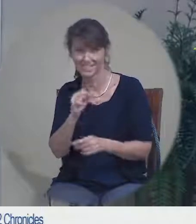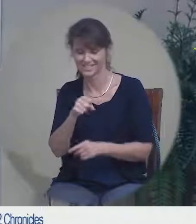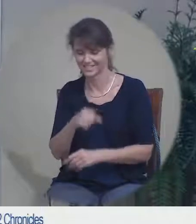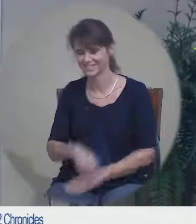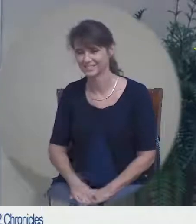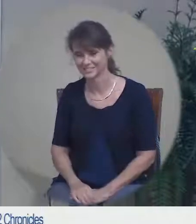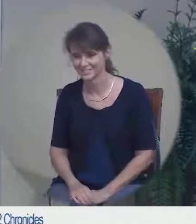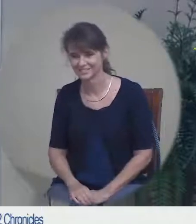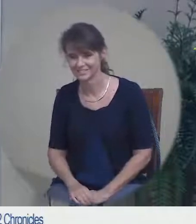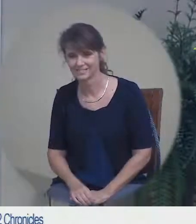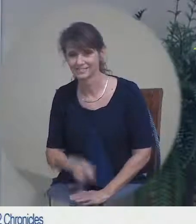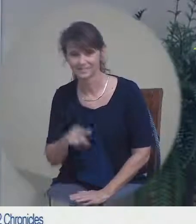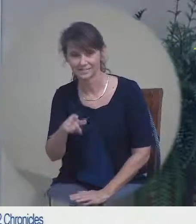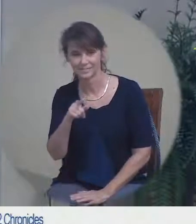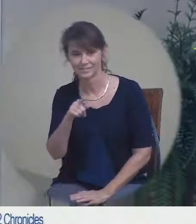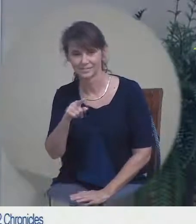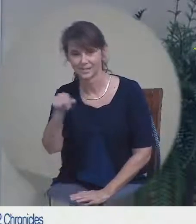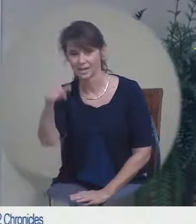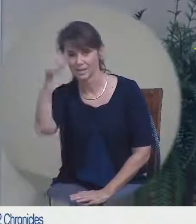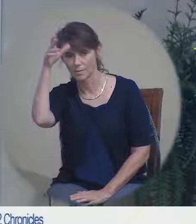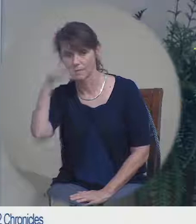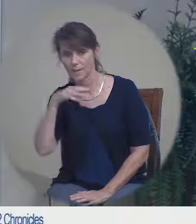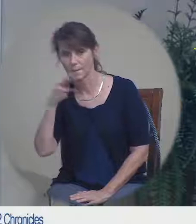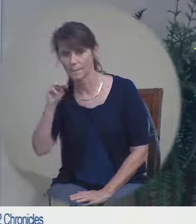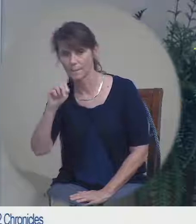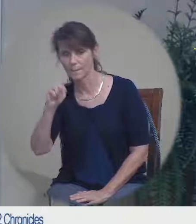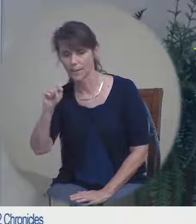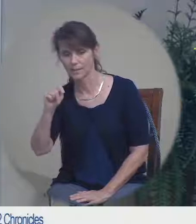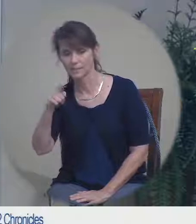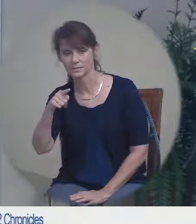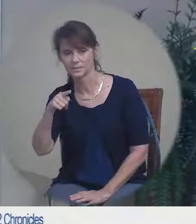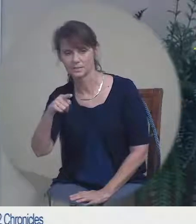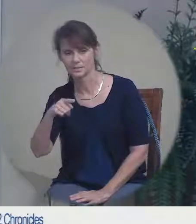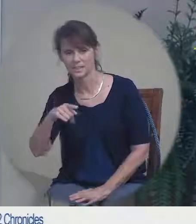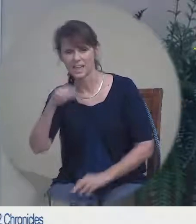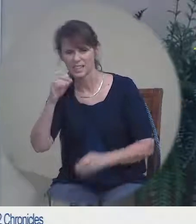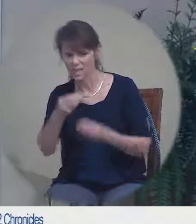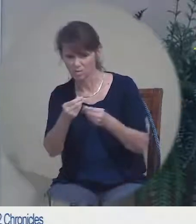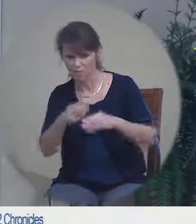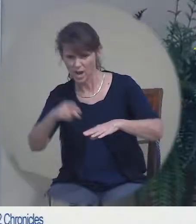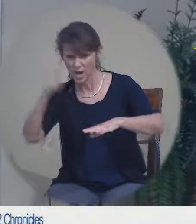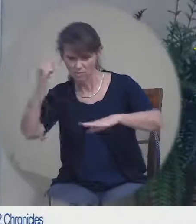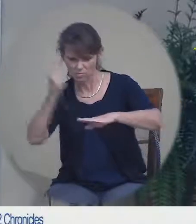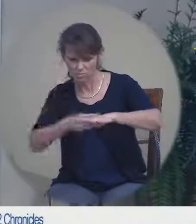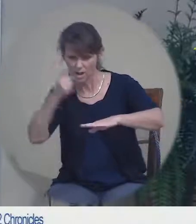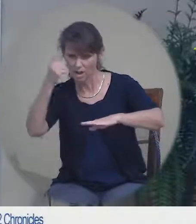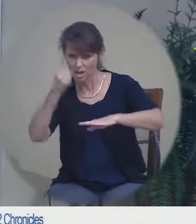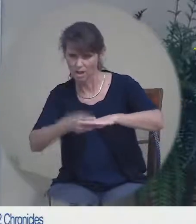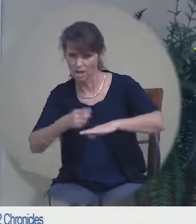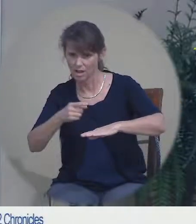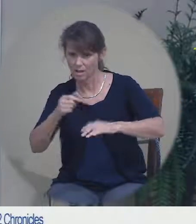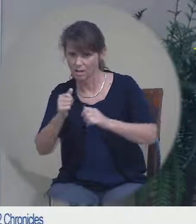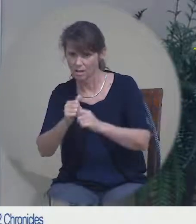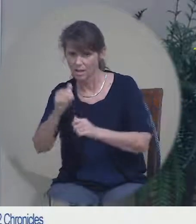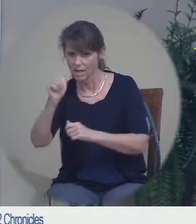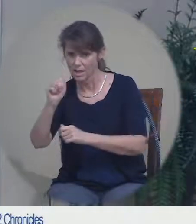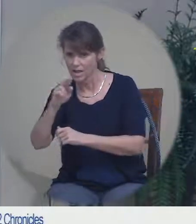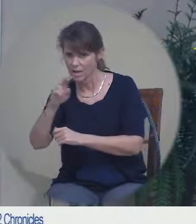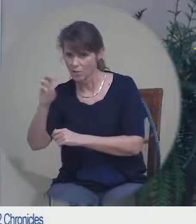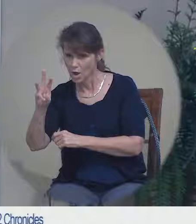Matt? The striking the ground, I read, somebody suggested that this is actually him shooting the